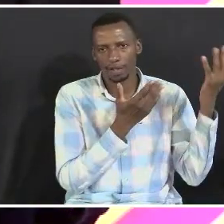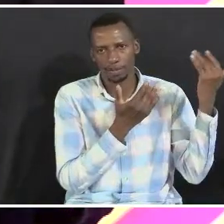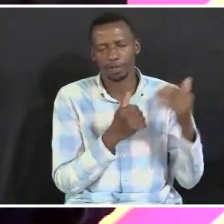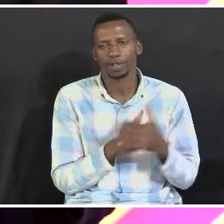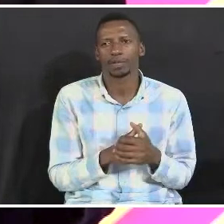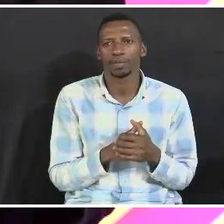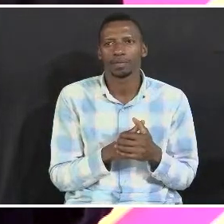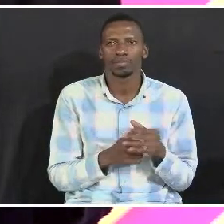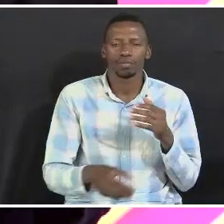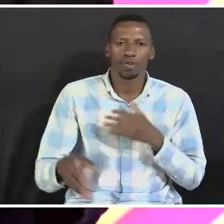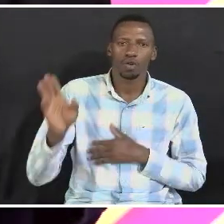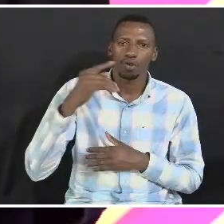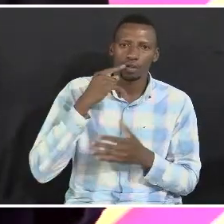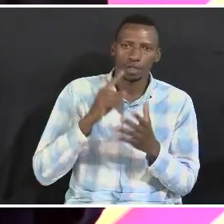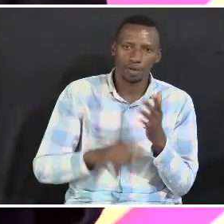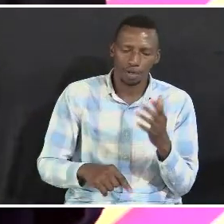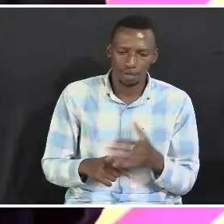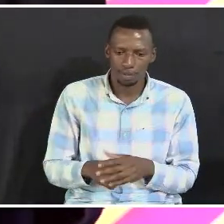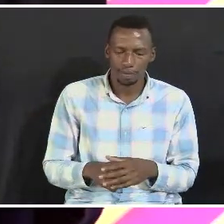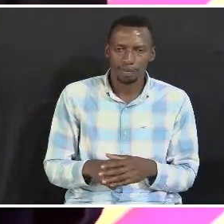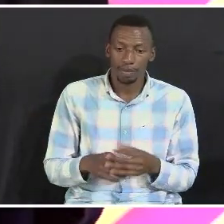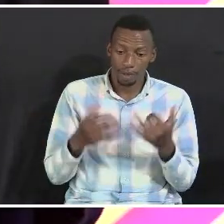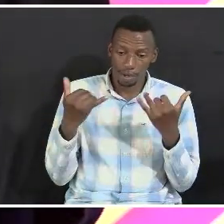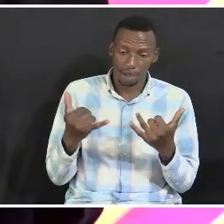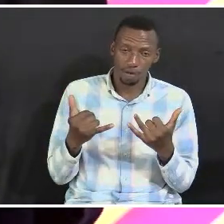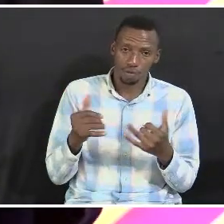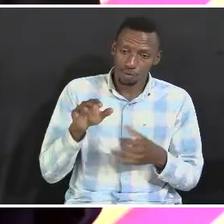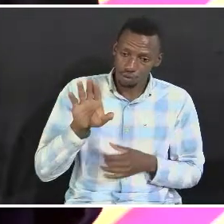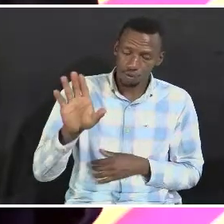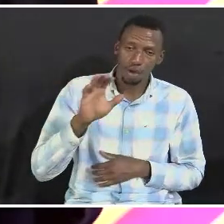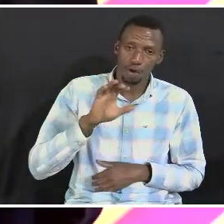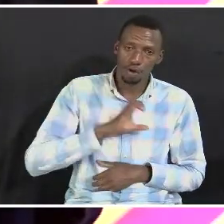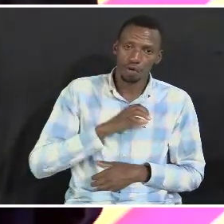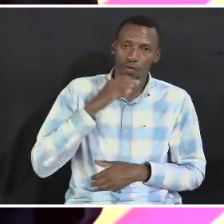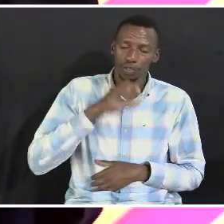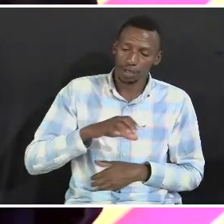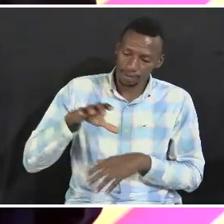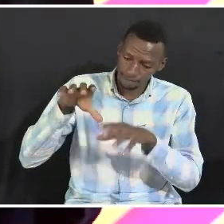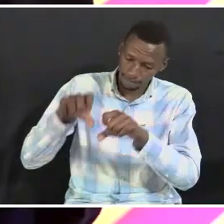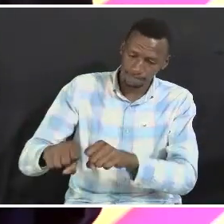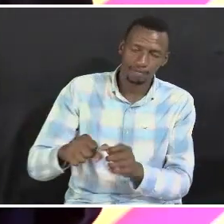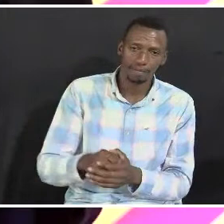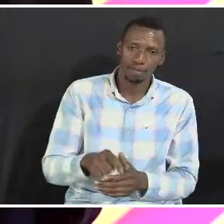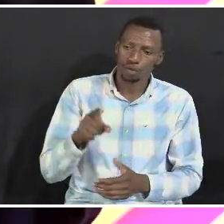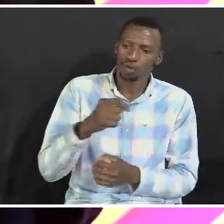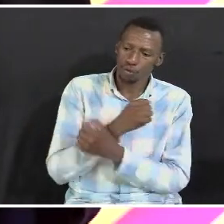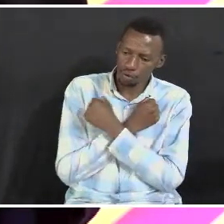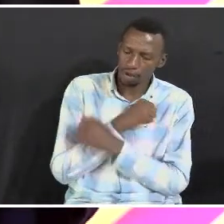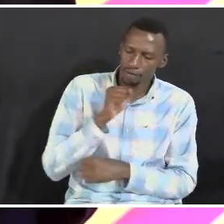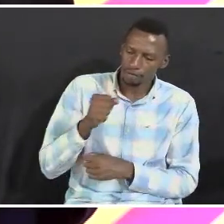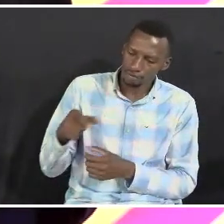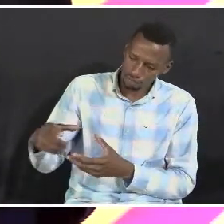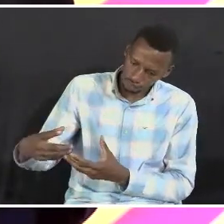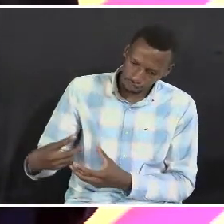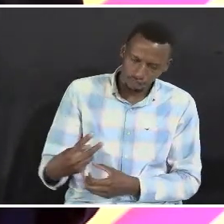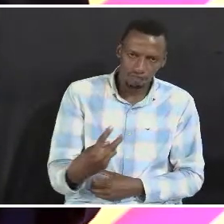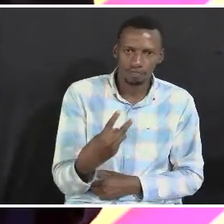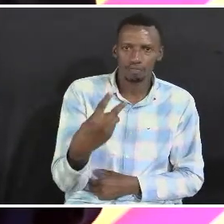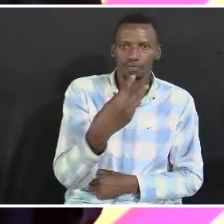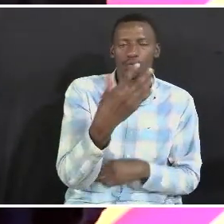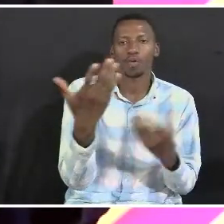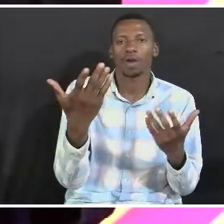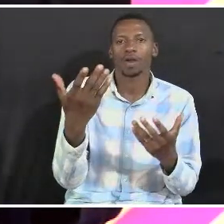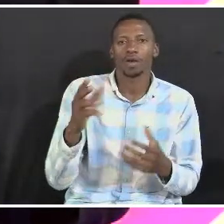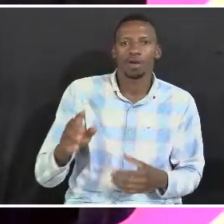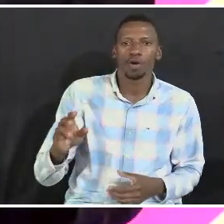God is saying, take now your only son, whom you love, go to the land of Moriah,